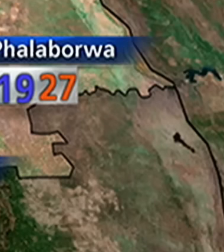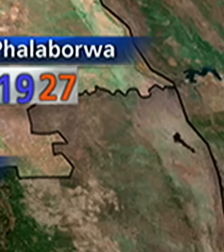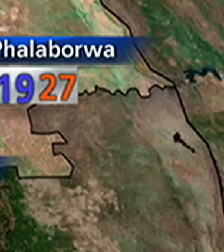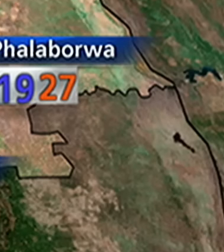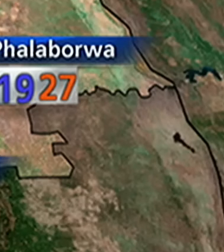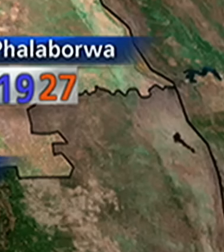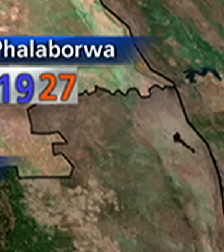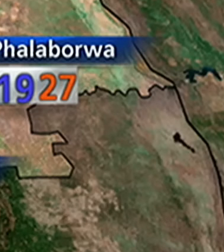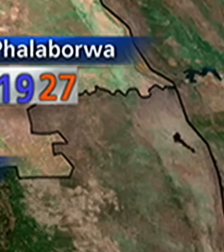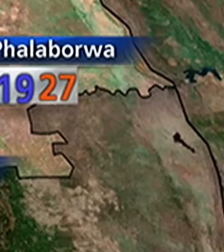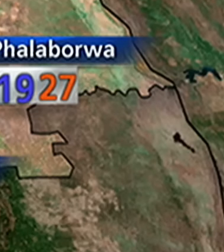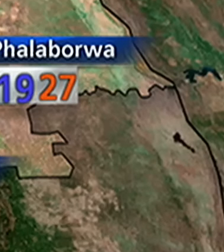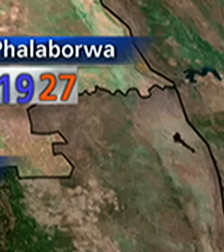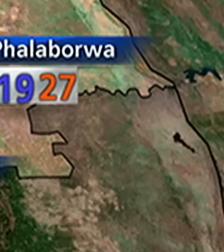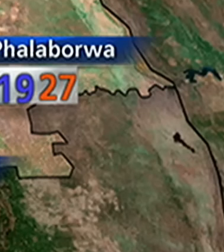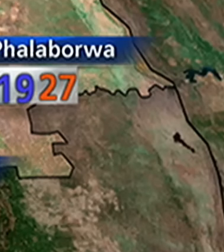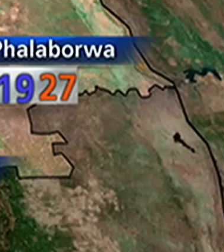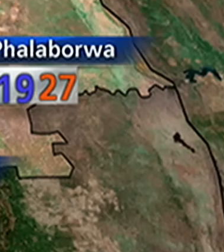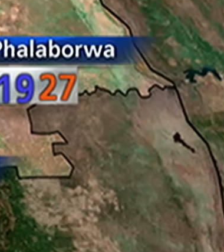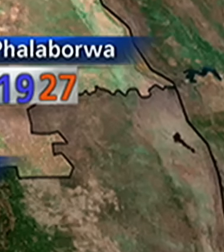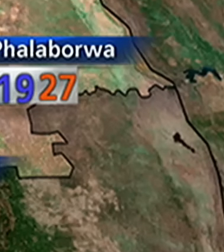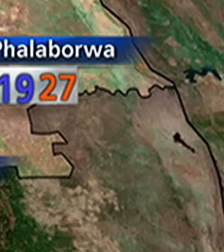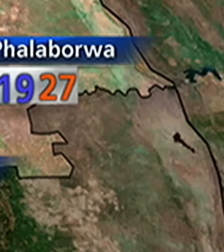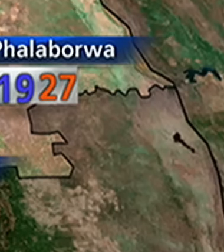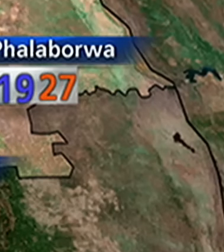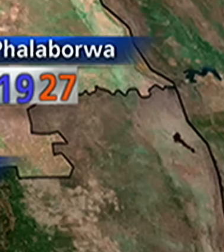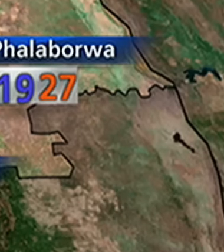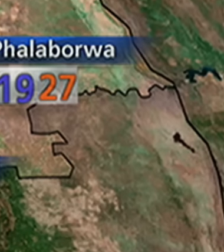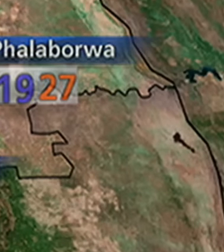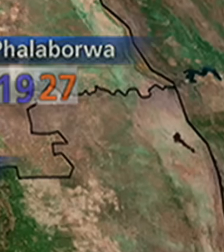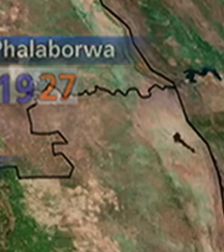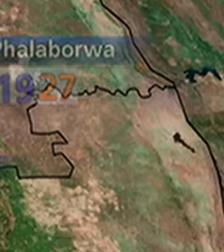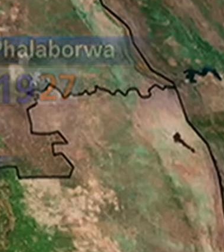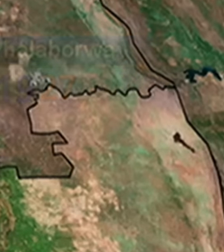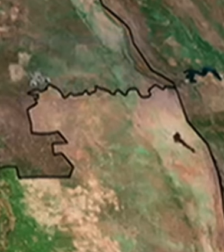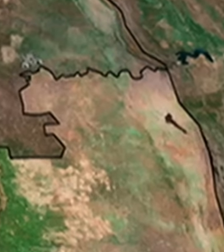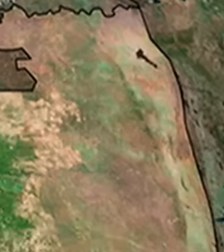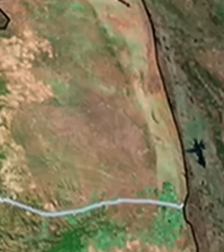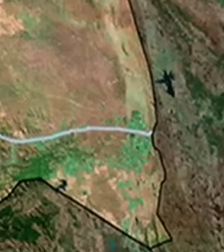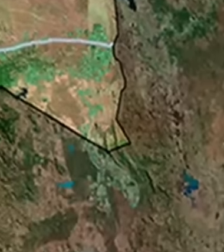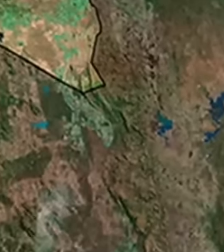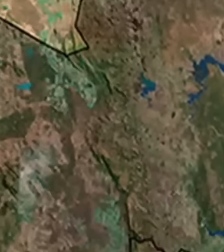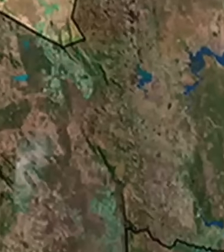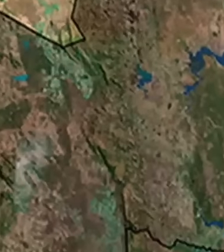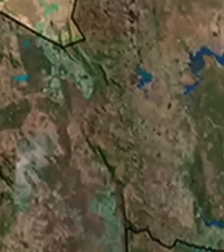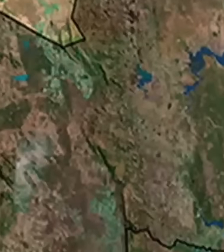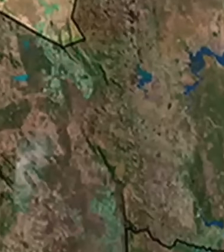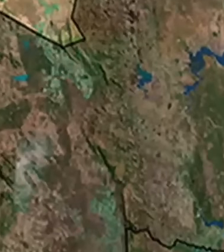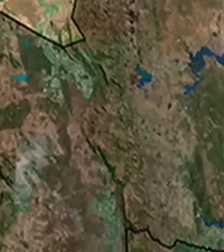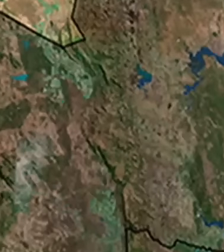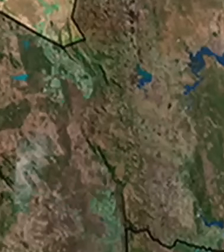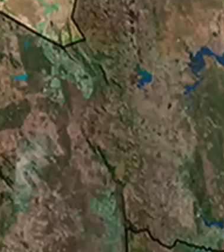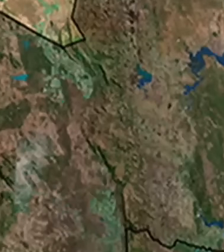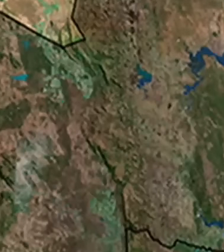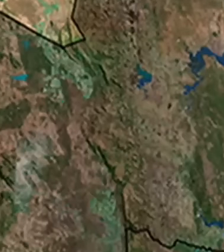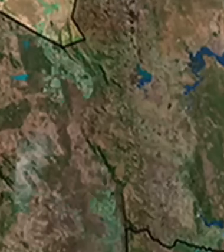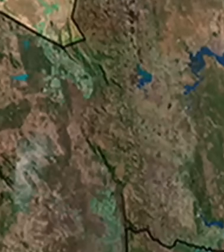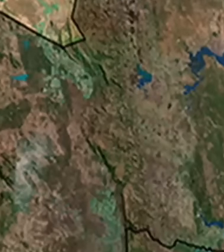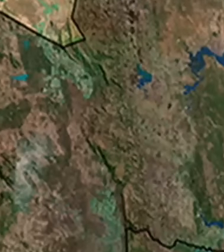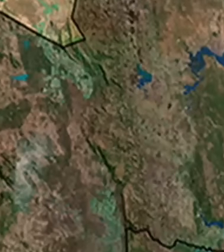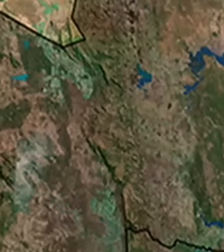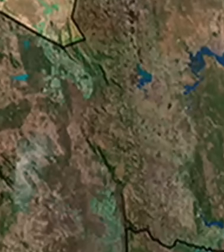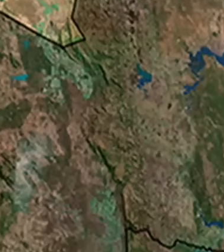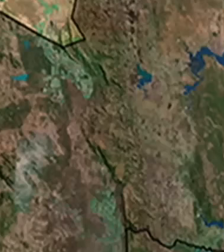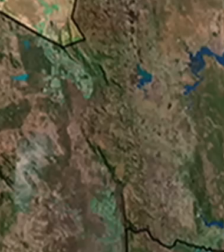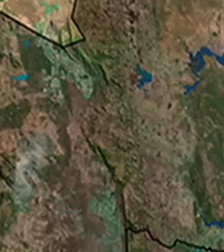tla thutafalanyana ka dikgata di le 29 fa Thohoyandou yona tla be ke me go dikgata di le 25 re ka kwa province ya ka